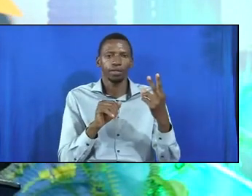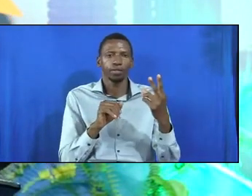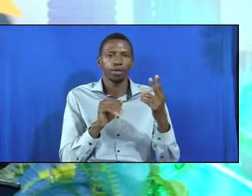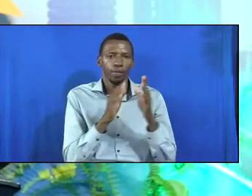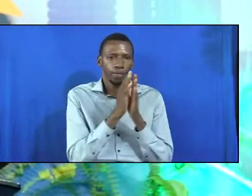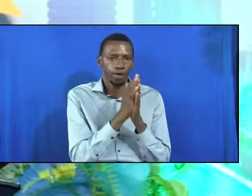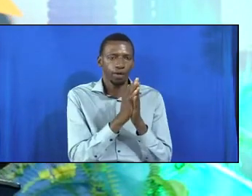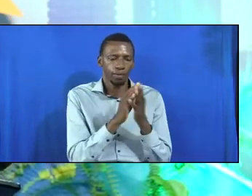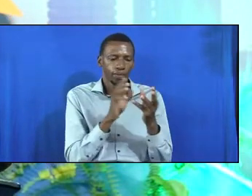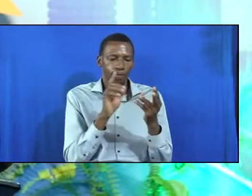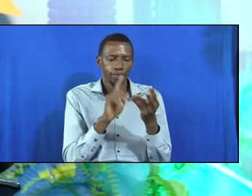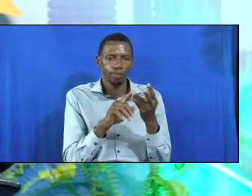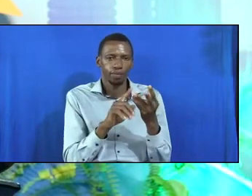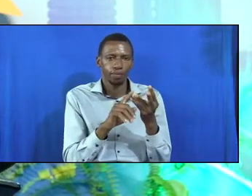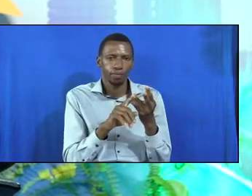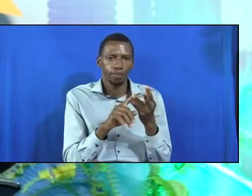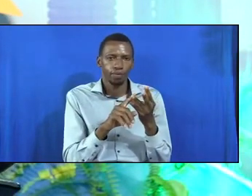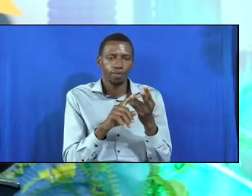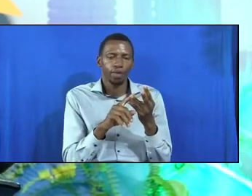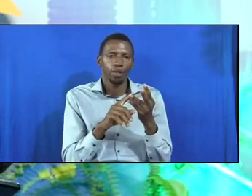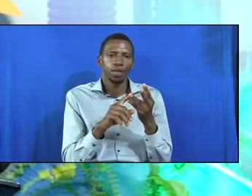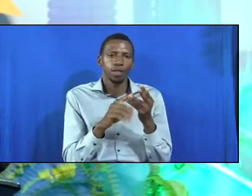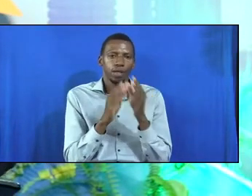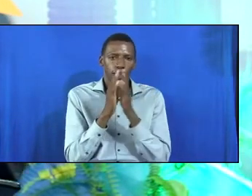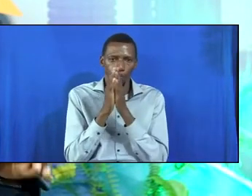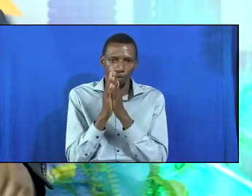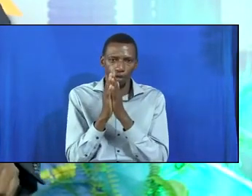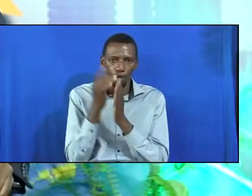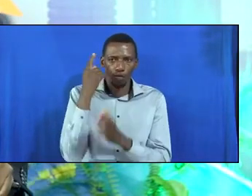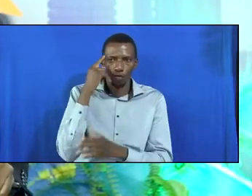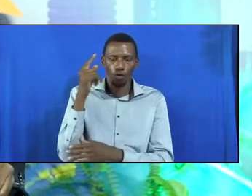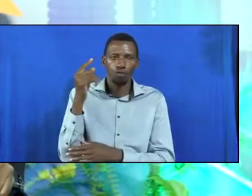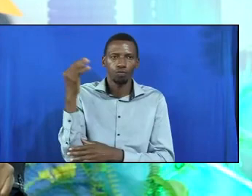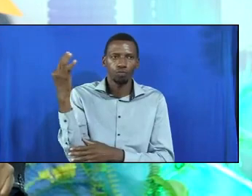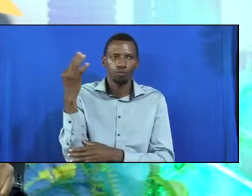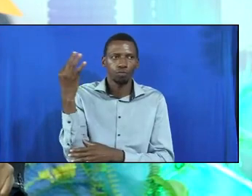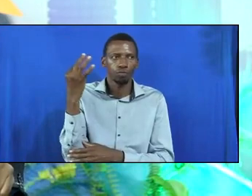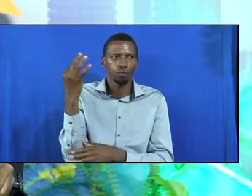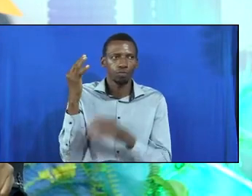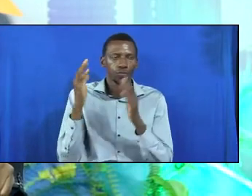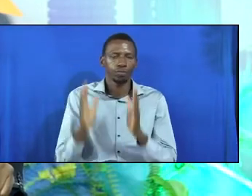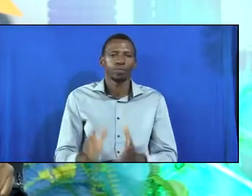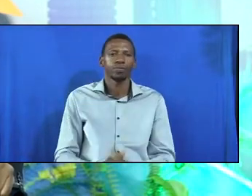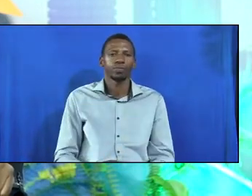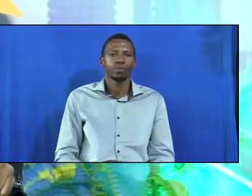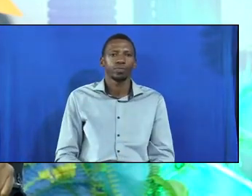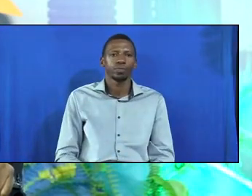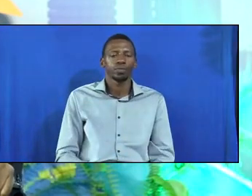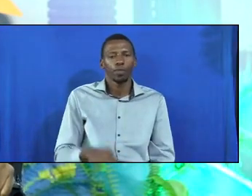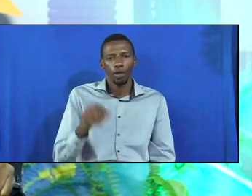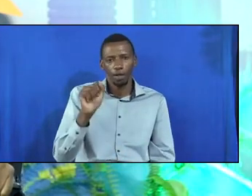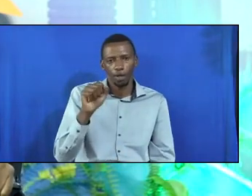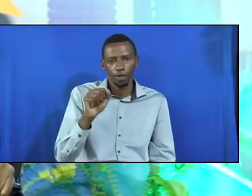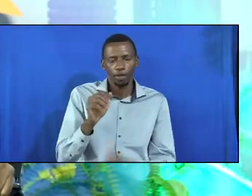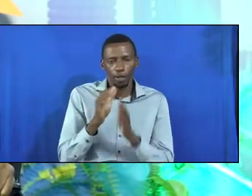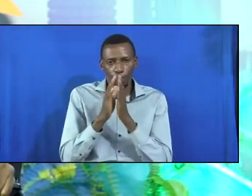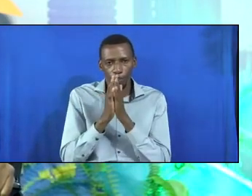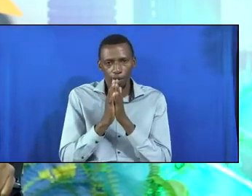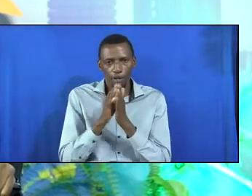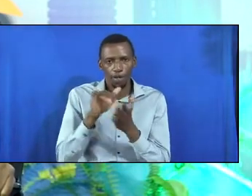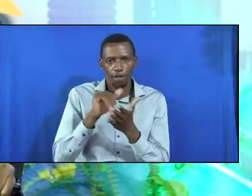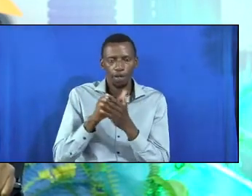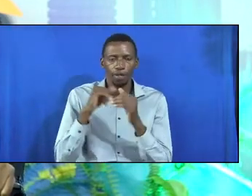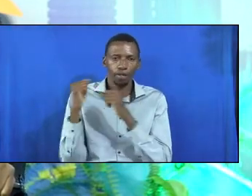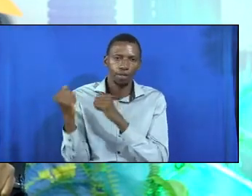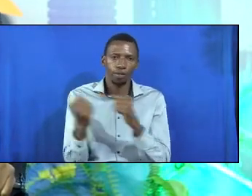one, pray for the facilitator. Can you point at him? Yes, pray that the power of God will rest